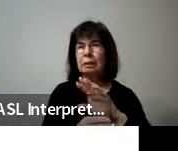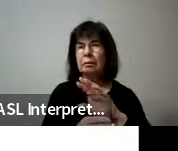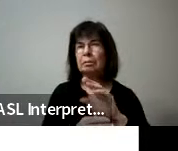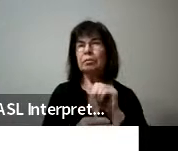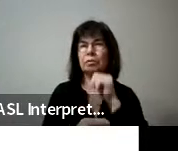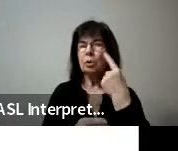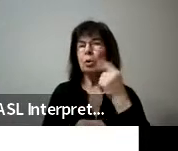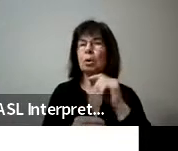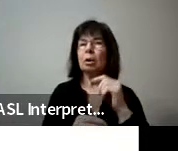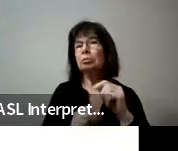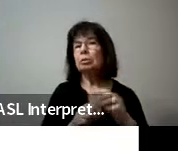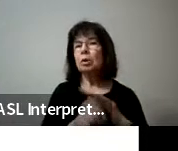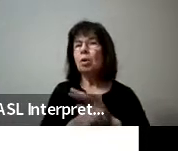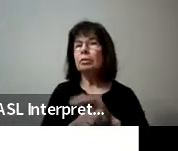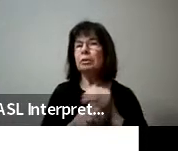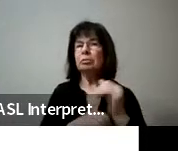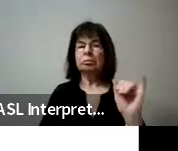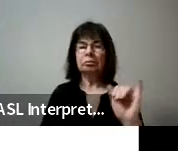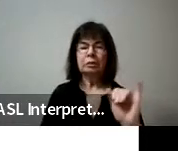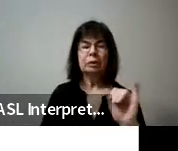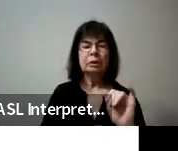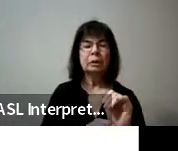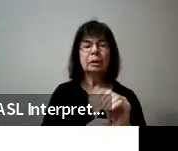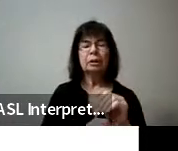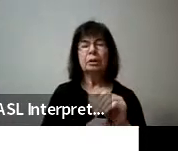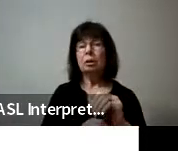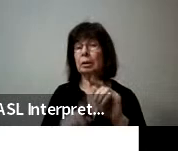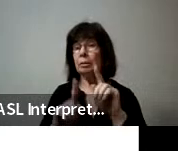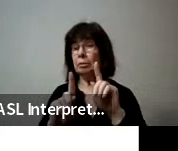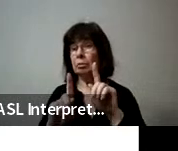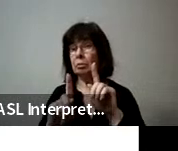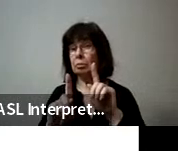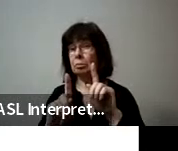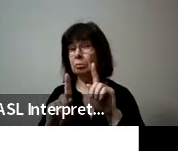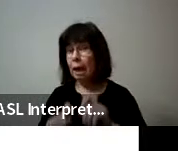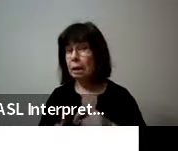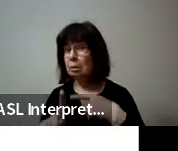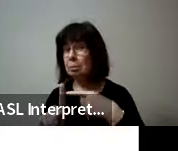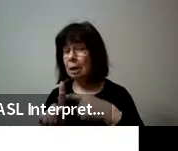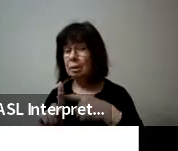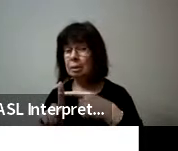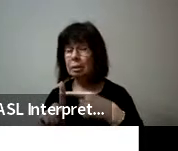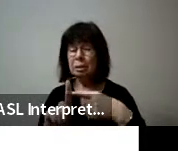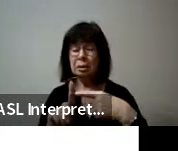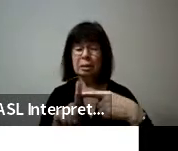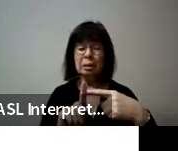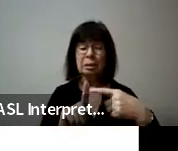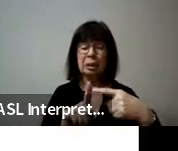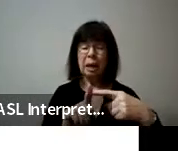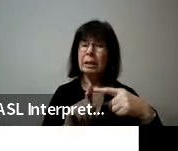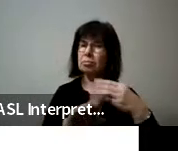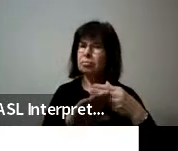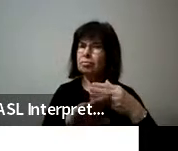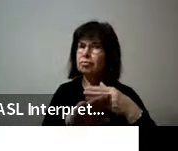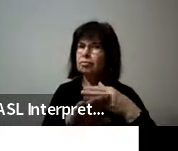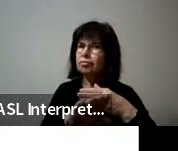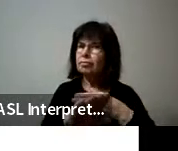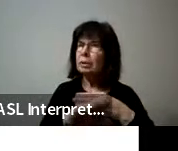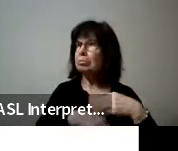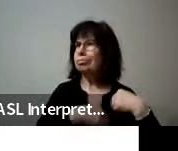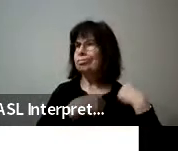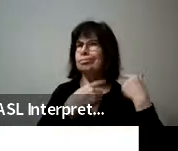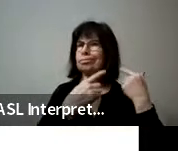test positivity similarly has been on a really steady improvement since